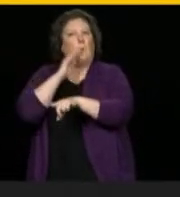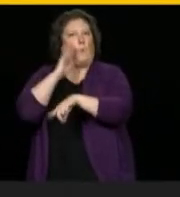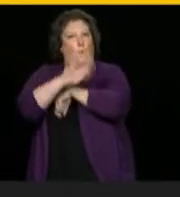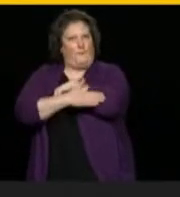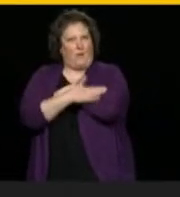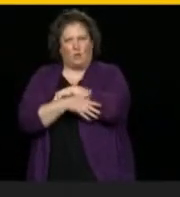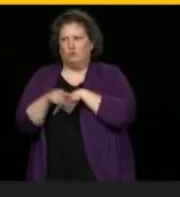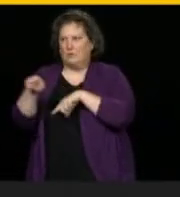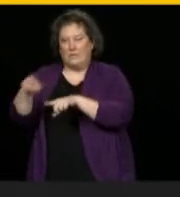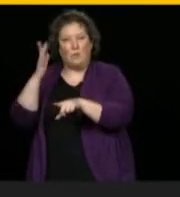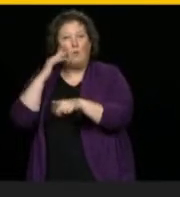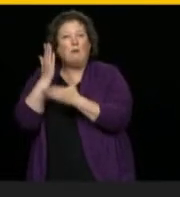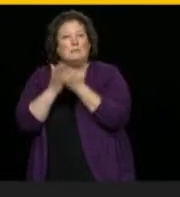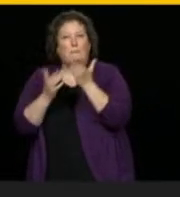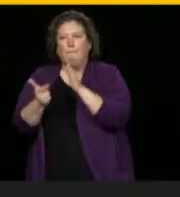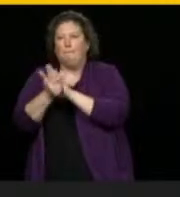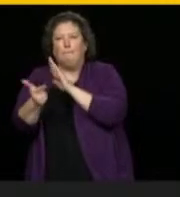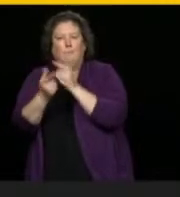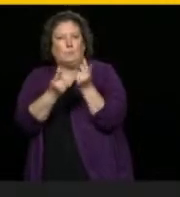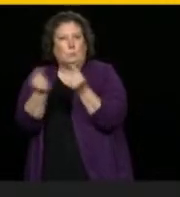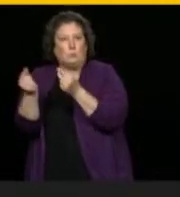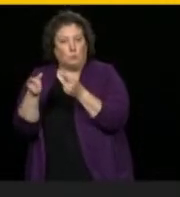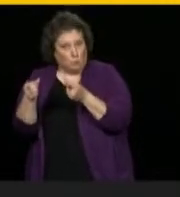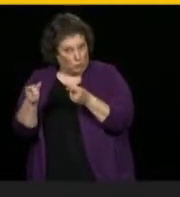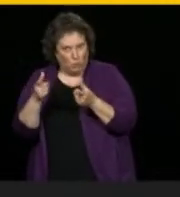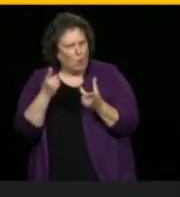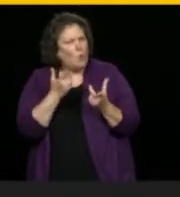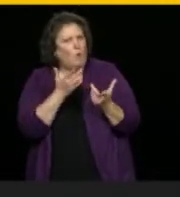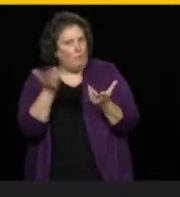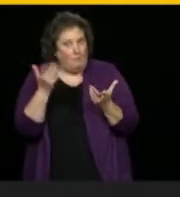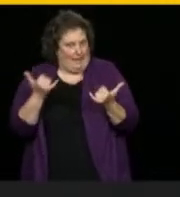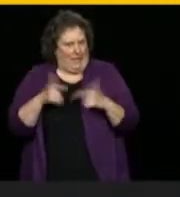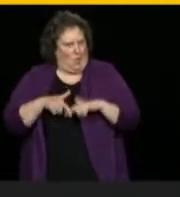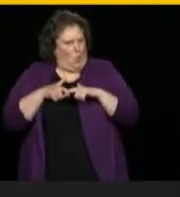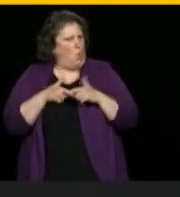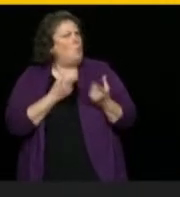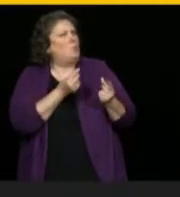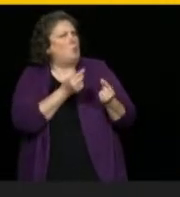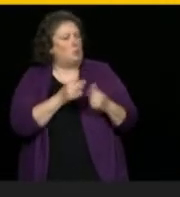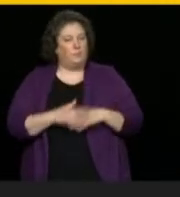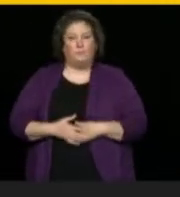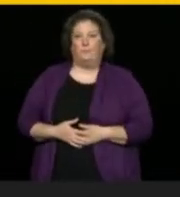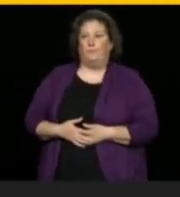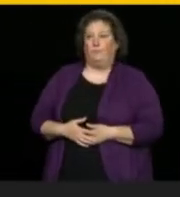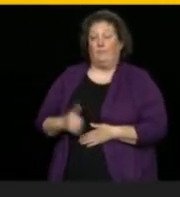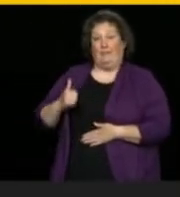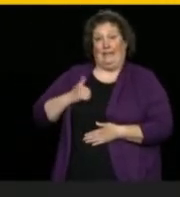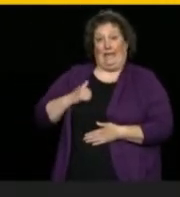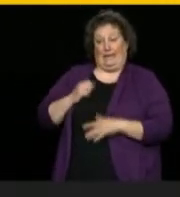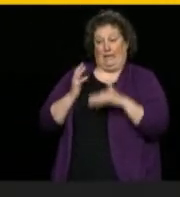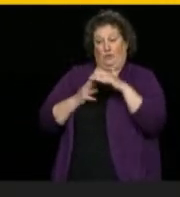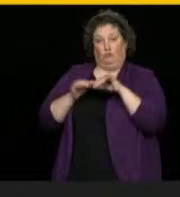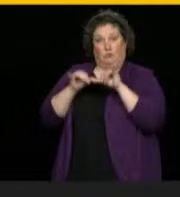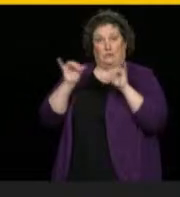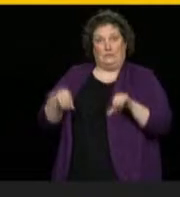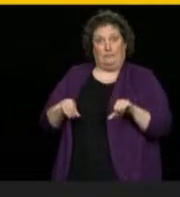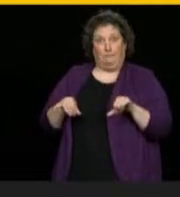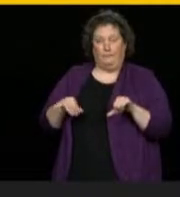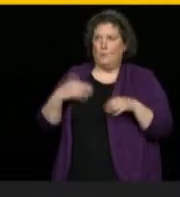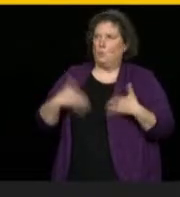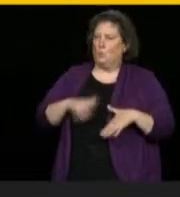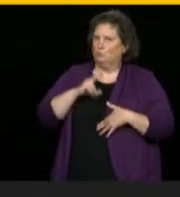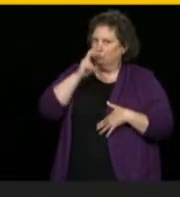Canada has a strong immigration system, and we ensure that the rules are applied. I want to thank the Auditor General for